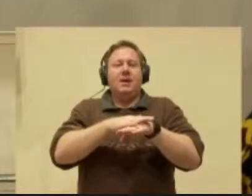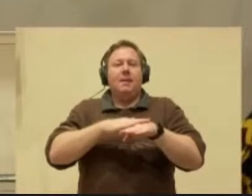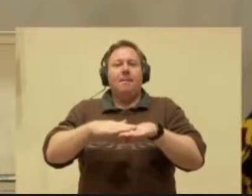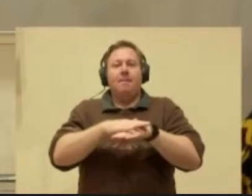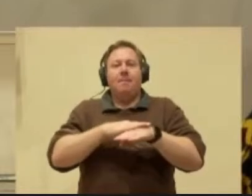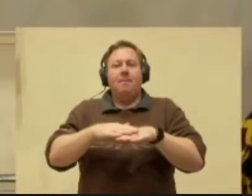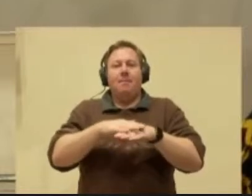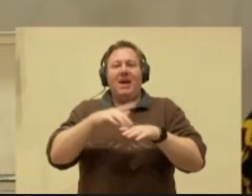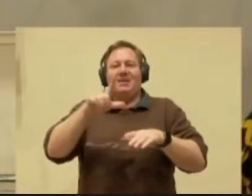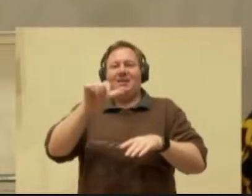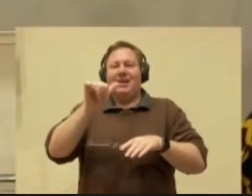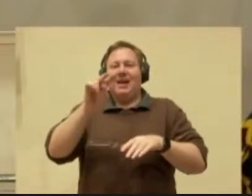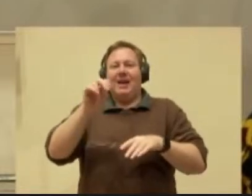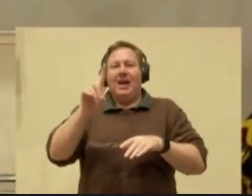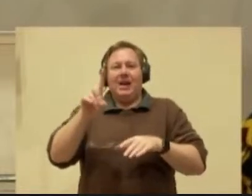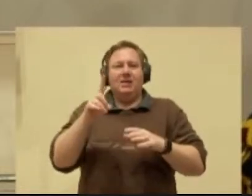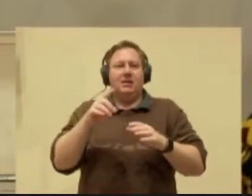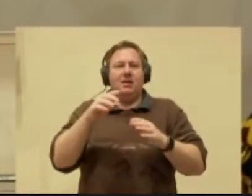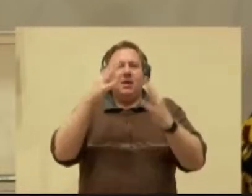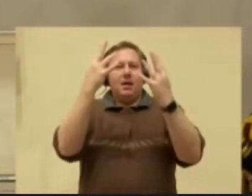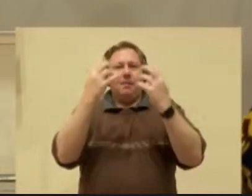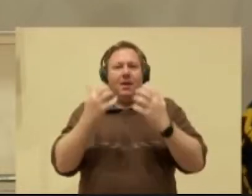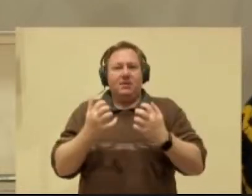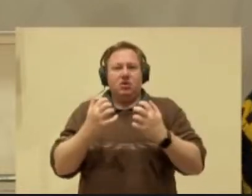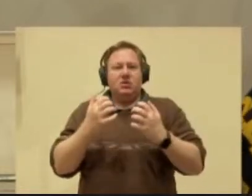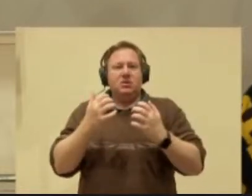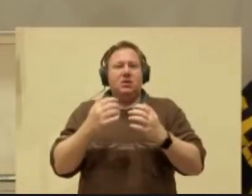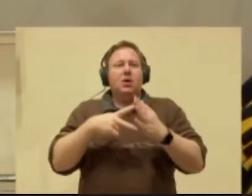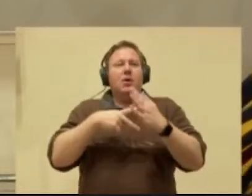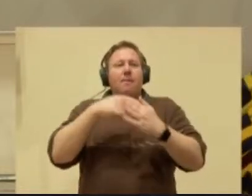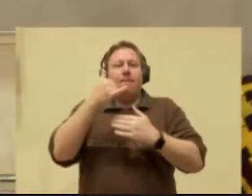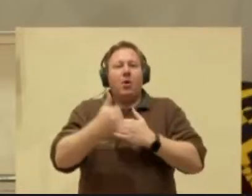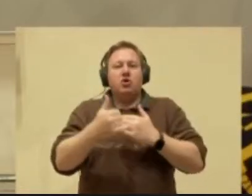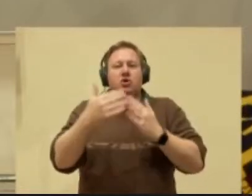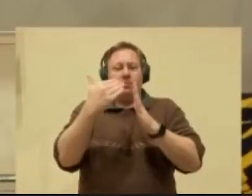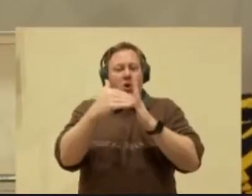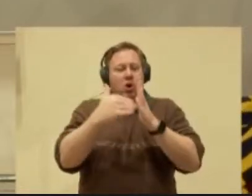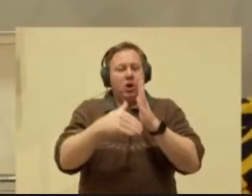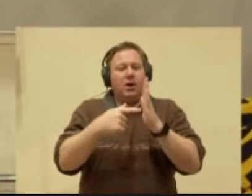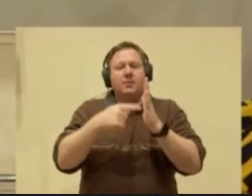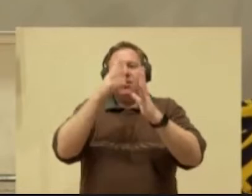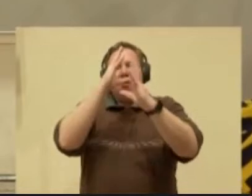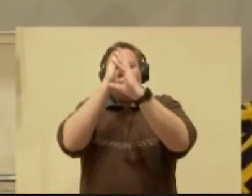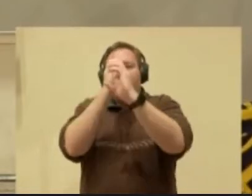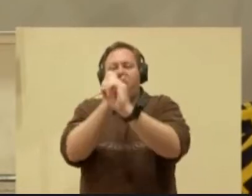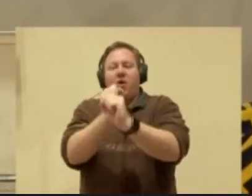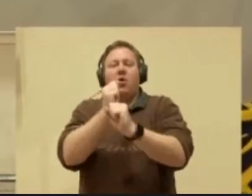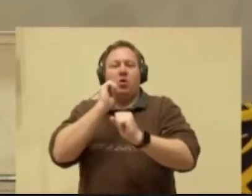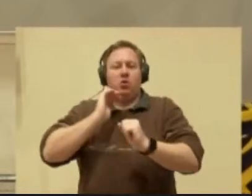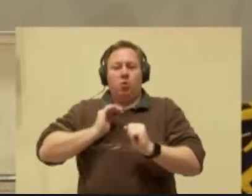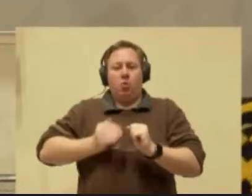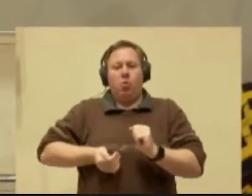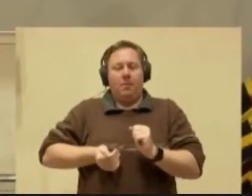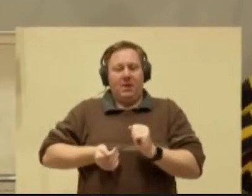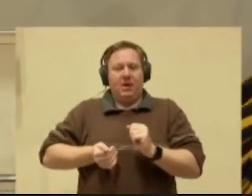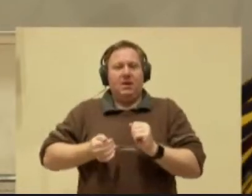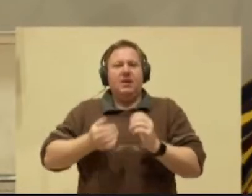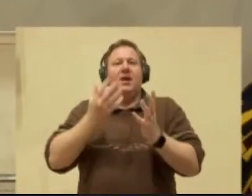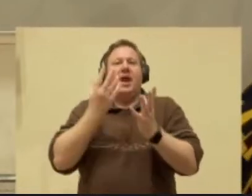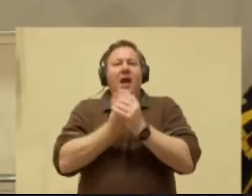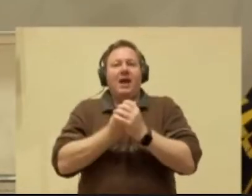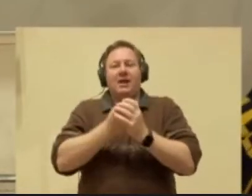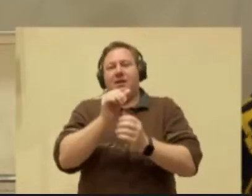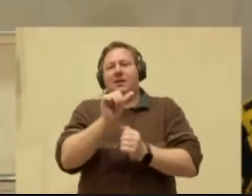project for projects that are get towards gender as well as other priority groups